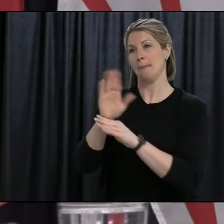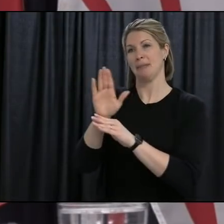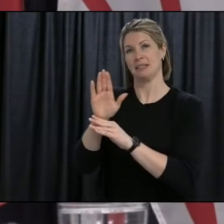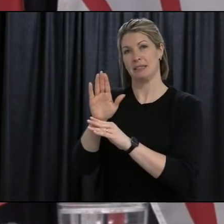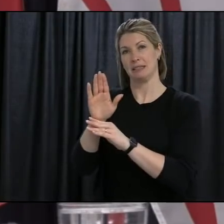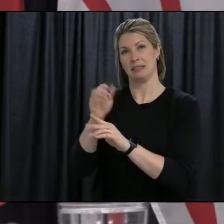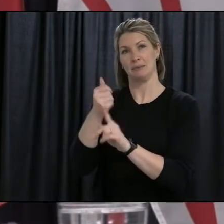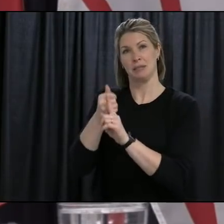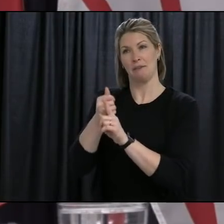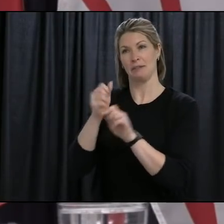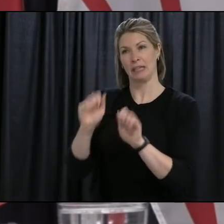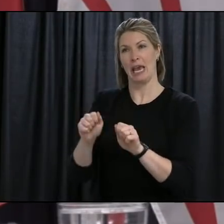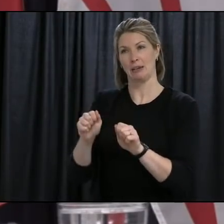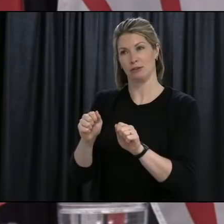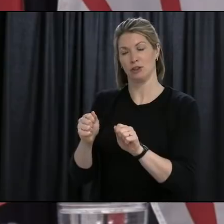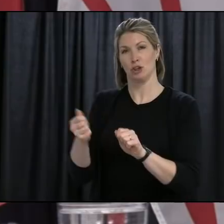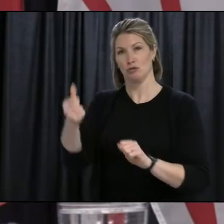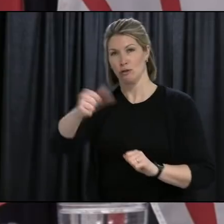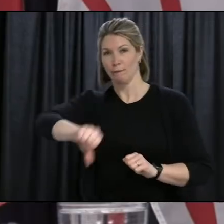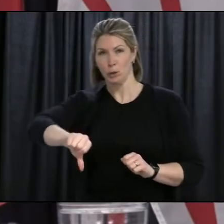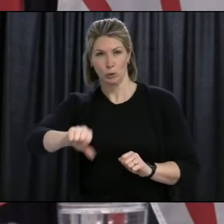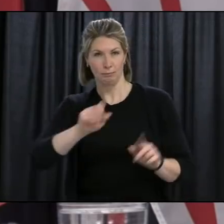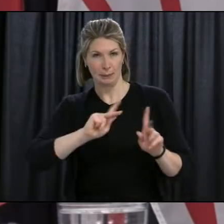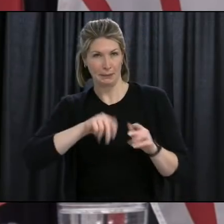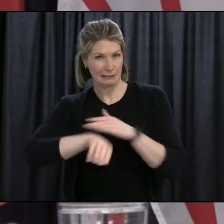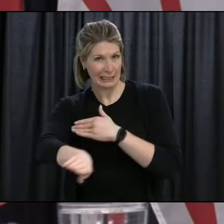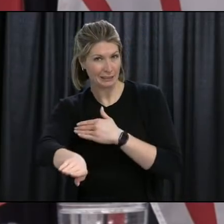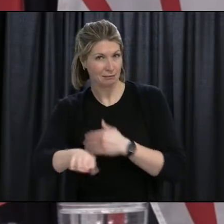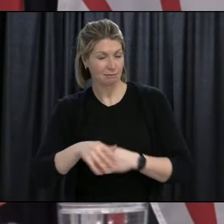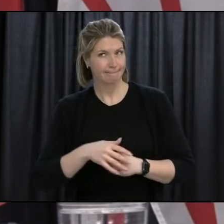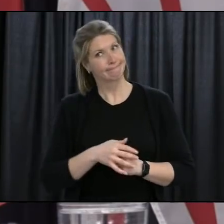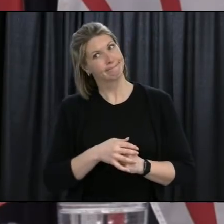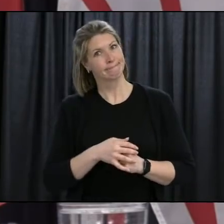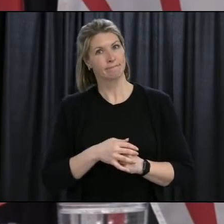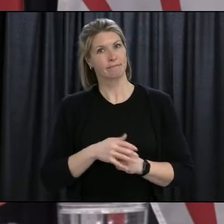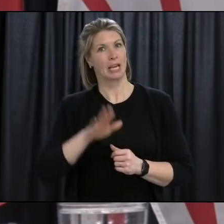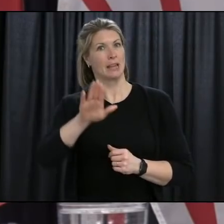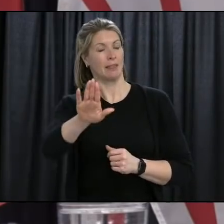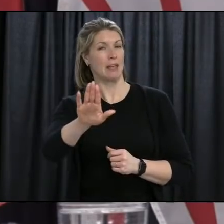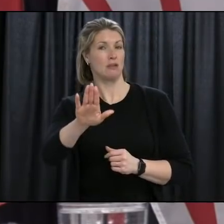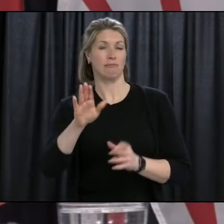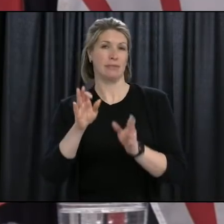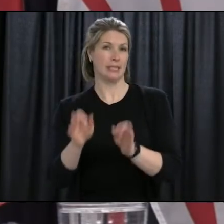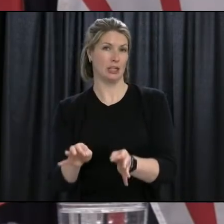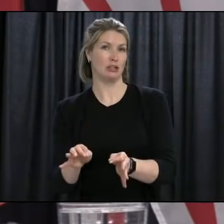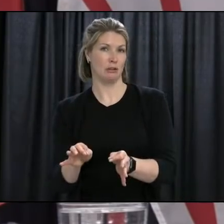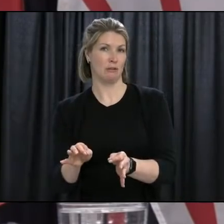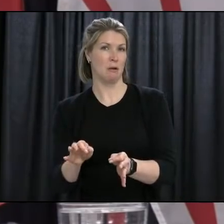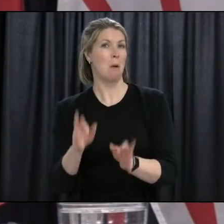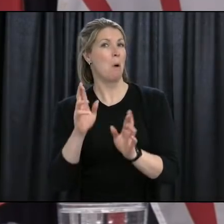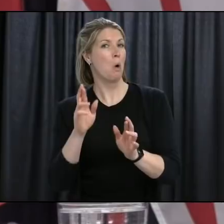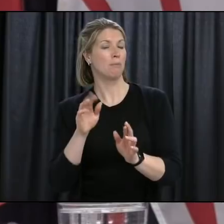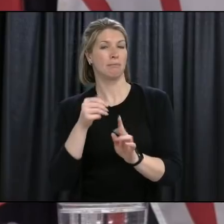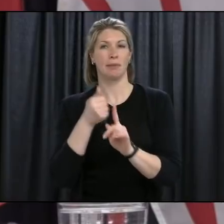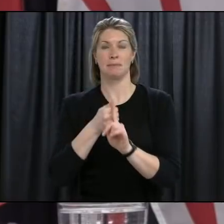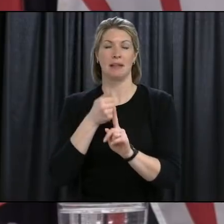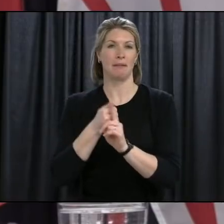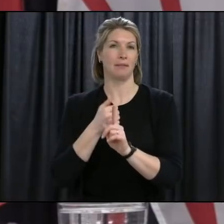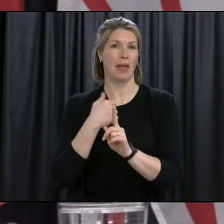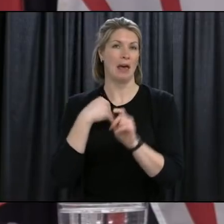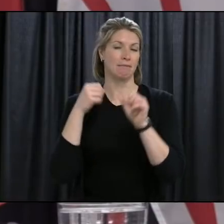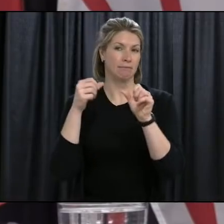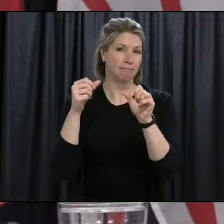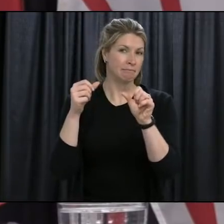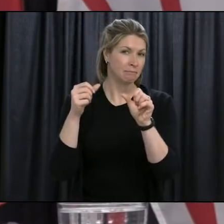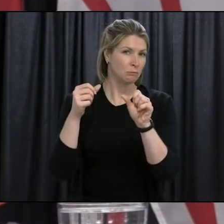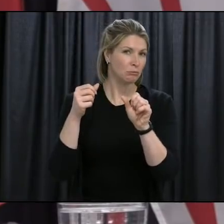I mean, that would be on them, and hopefully they have protocols in place in order to ask, perhaps as simple as that, do you have